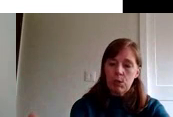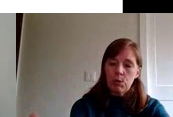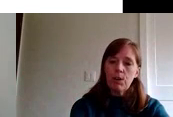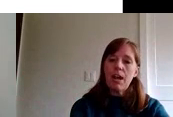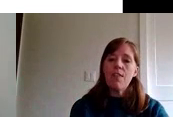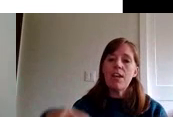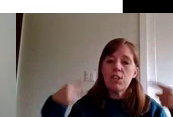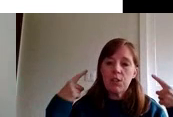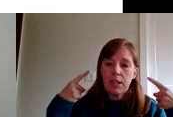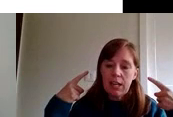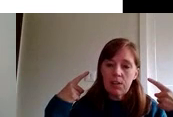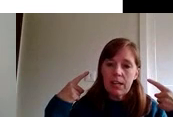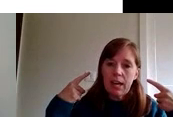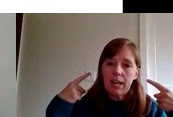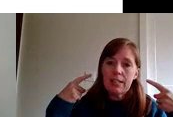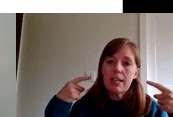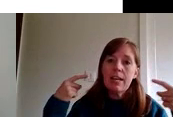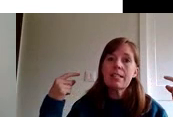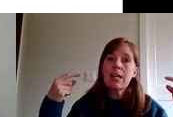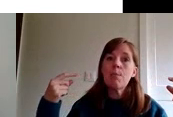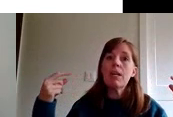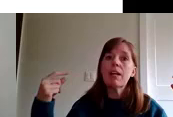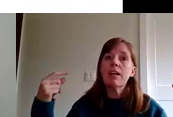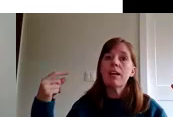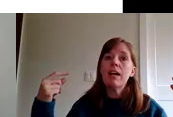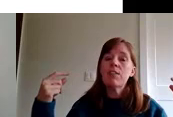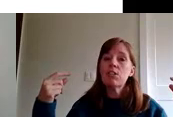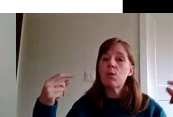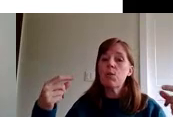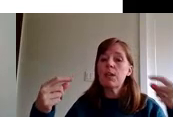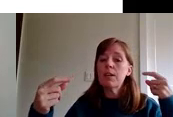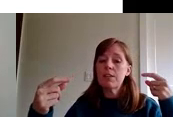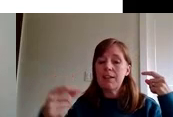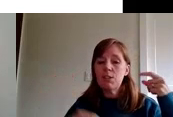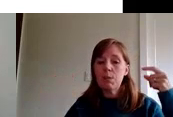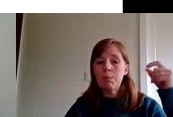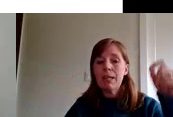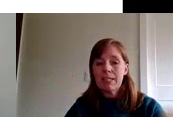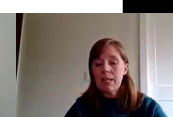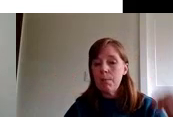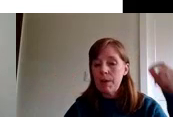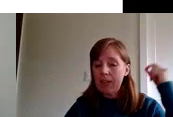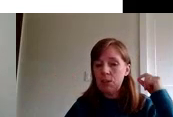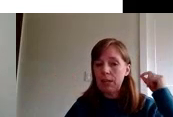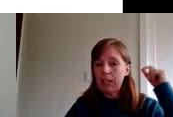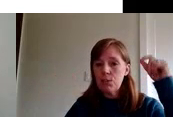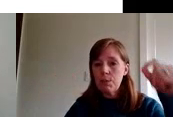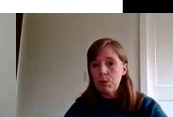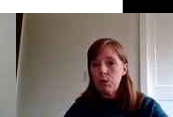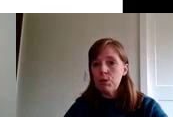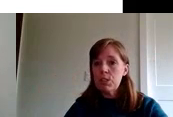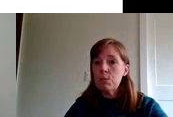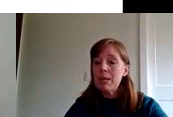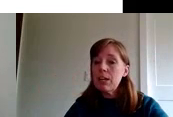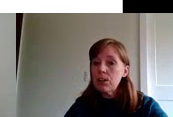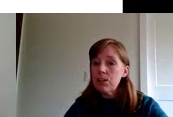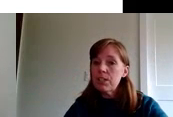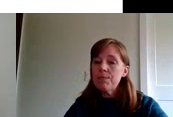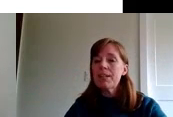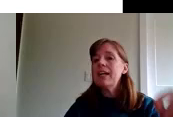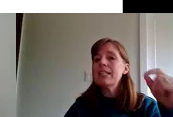coming from the computer and then to the hearing aids. It's coming, and so the sound is being picked up by the hearing aids from the